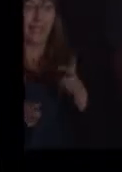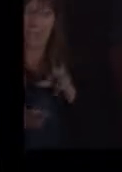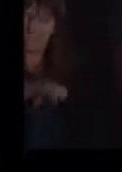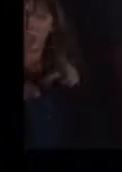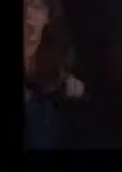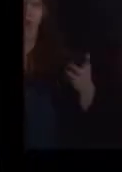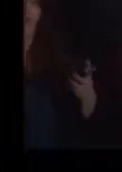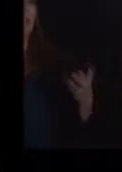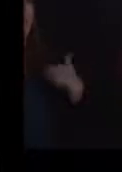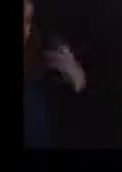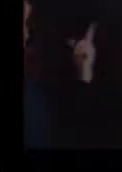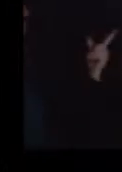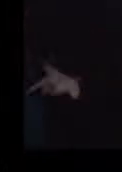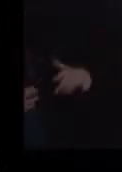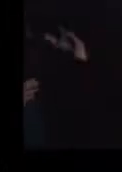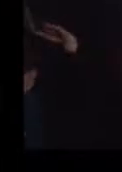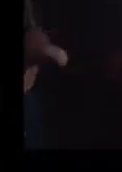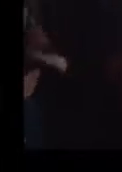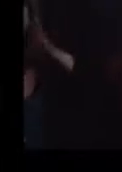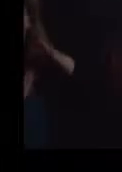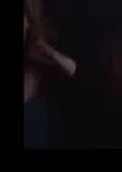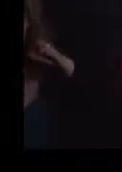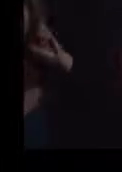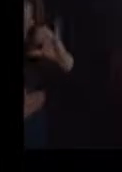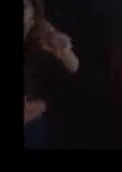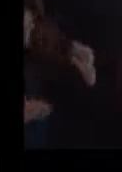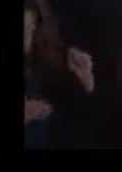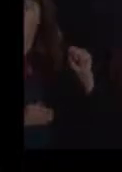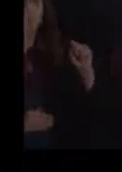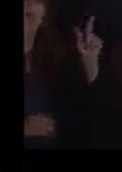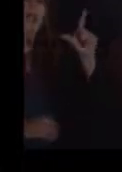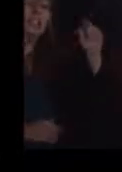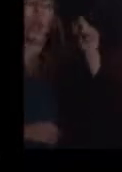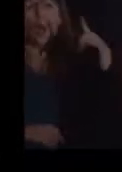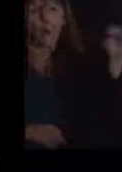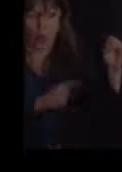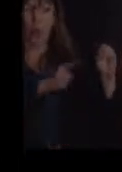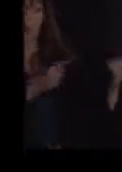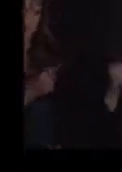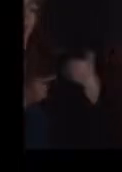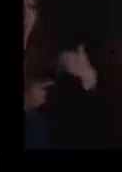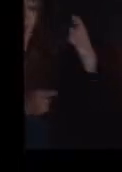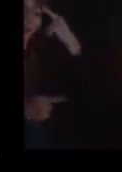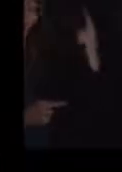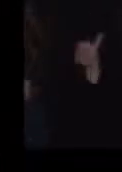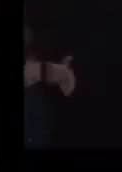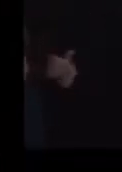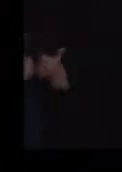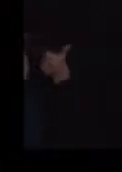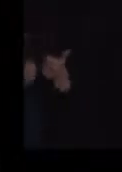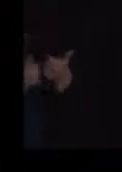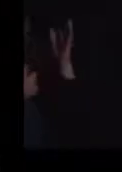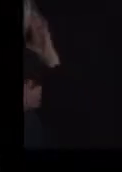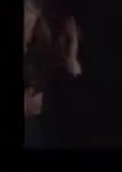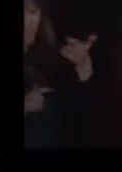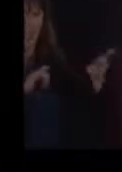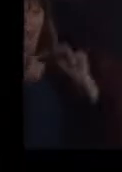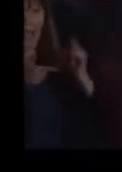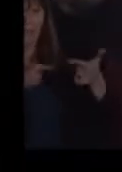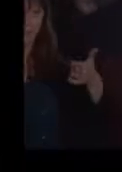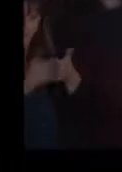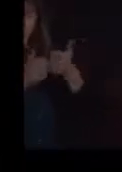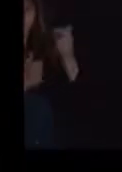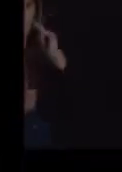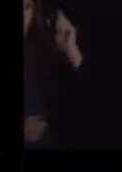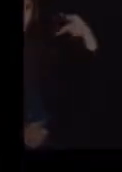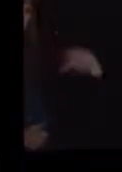Make It logo was actually a thing at work that I really loved. It was a branding for an interactive game making piece of software that we made